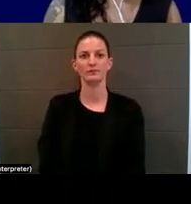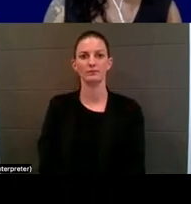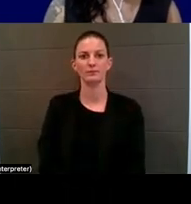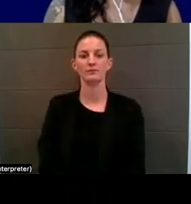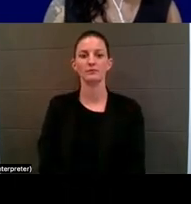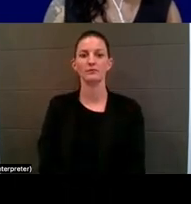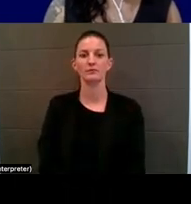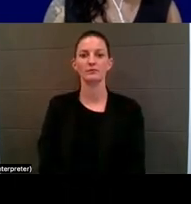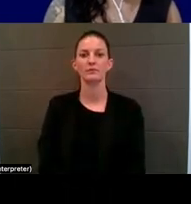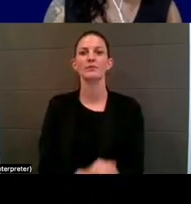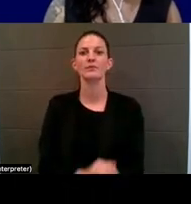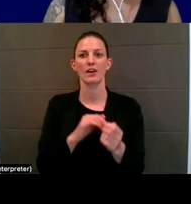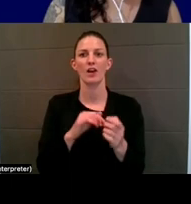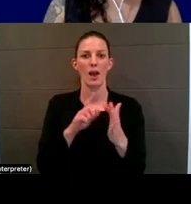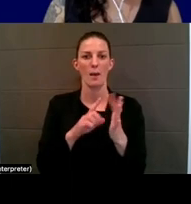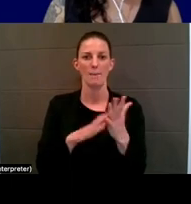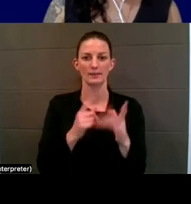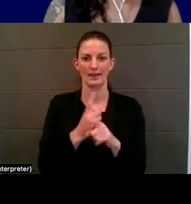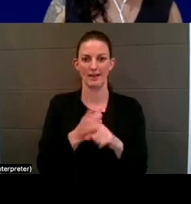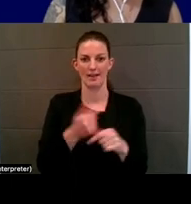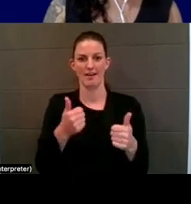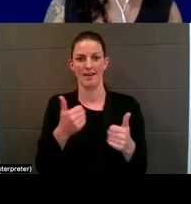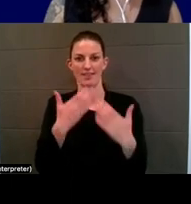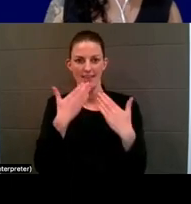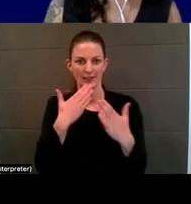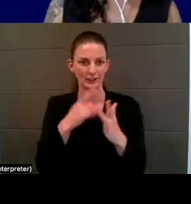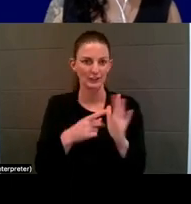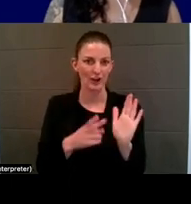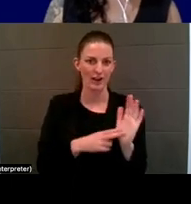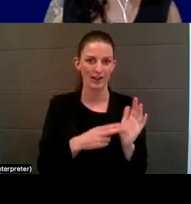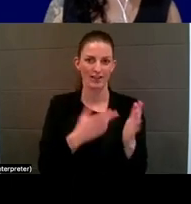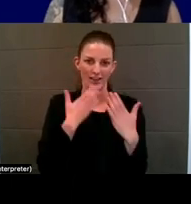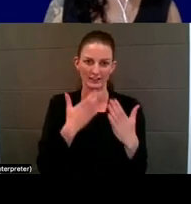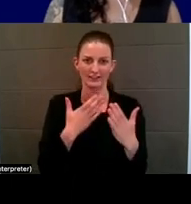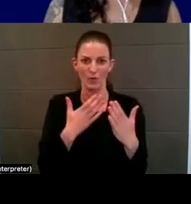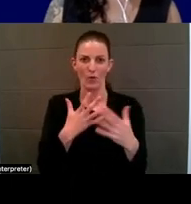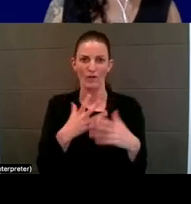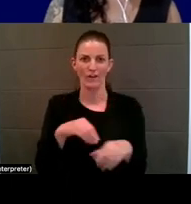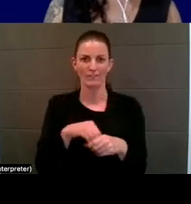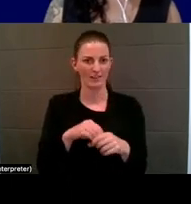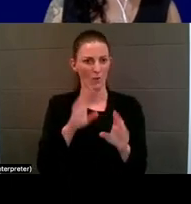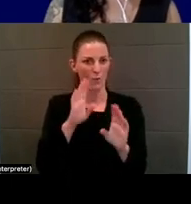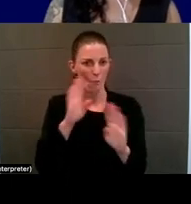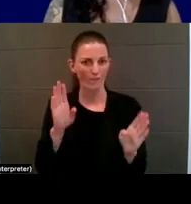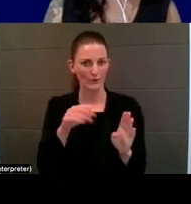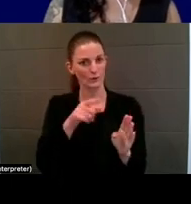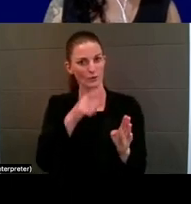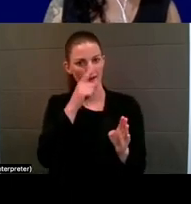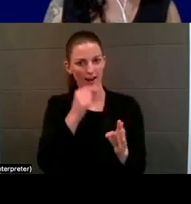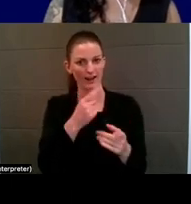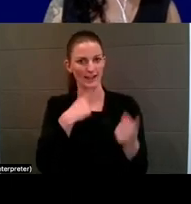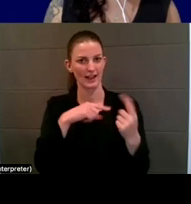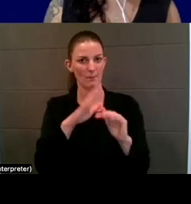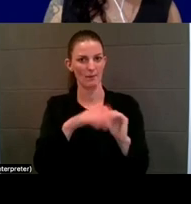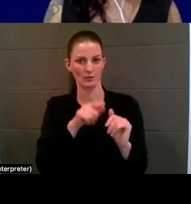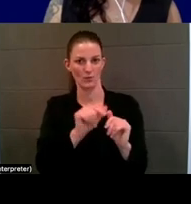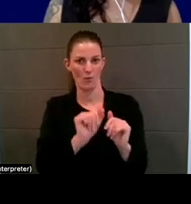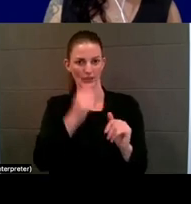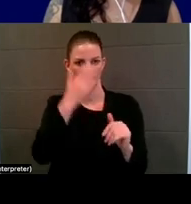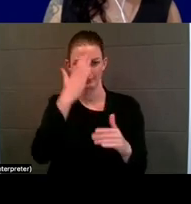Joey, thanks heaps for doing this. I really appreciate it. You're just such a wonderful young man that you can tell us about yourself.